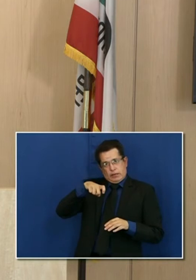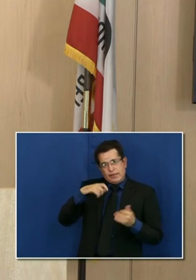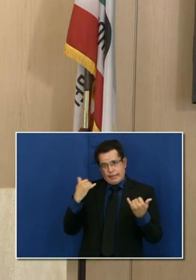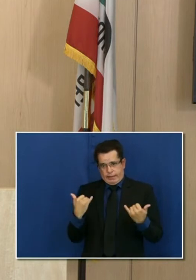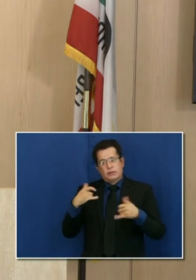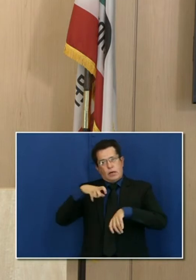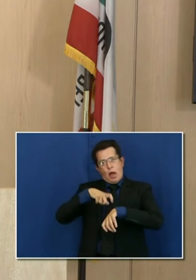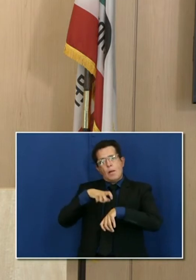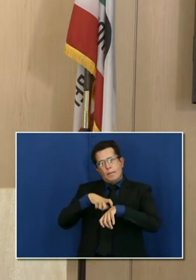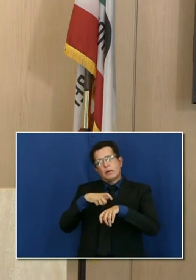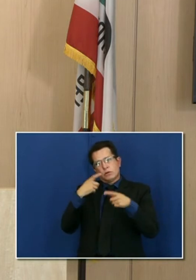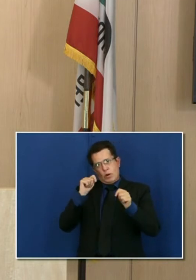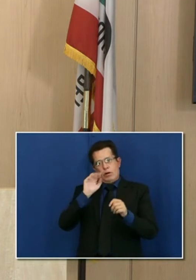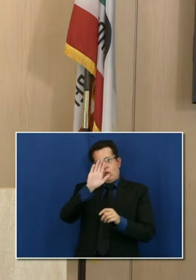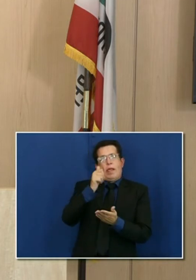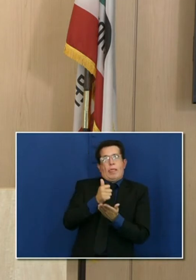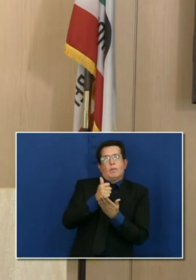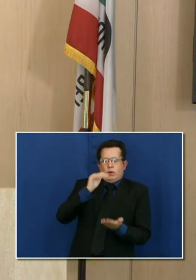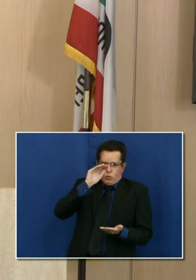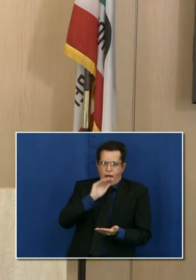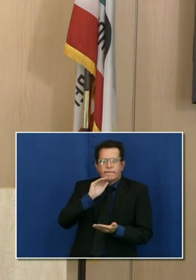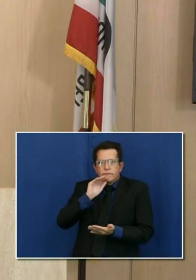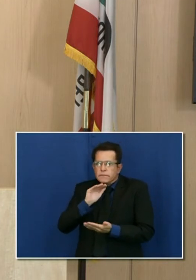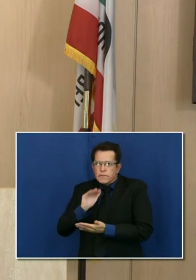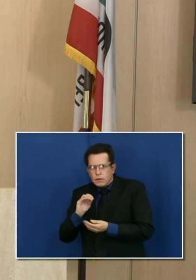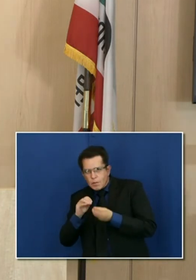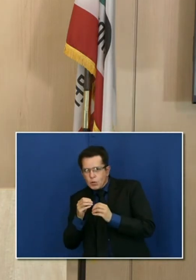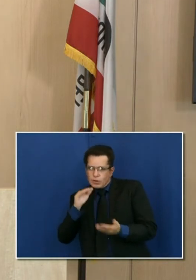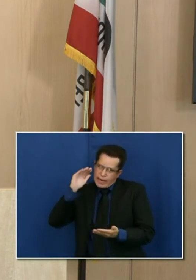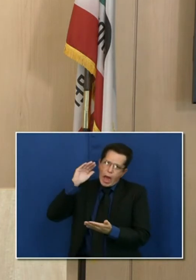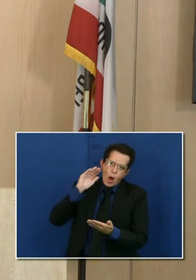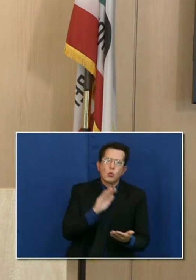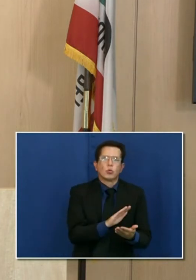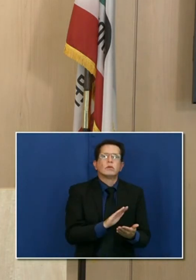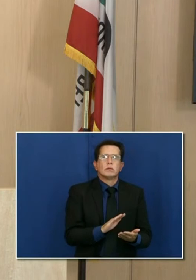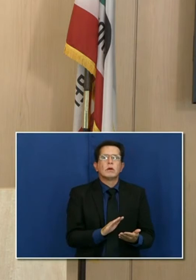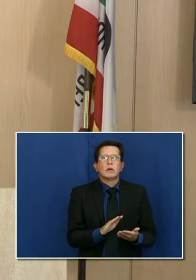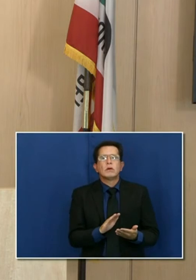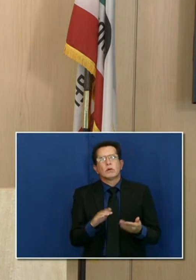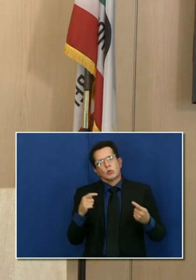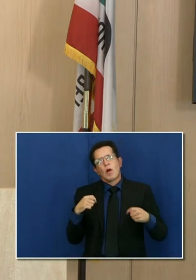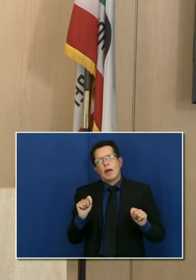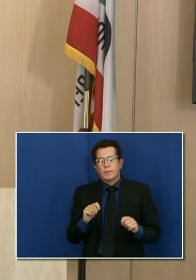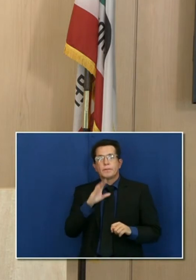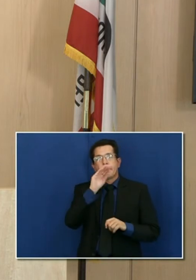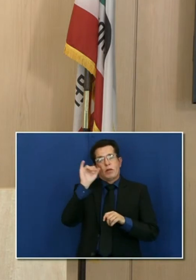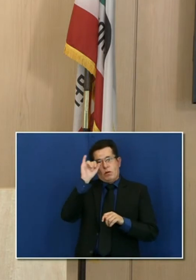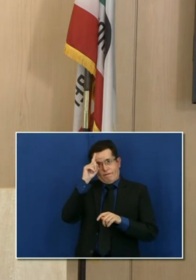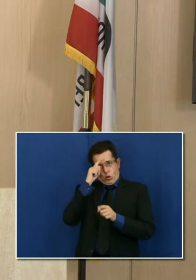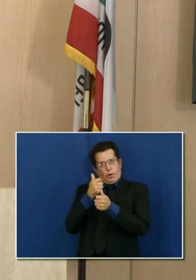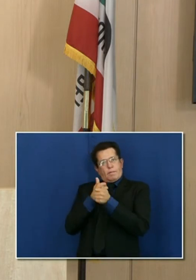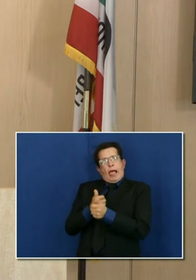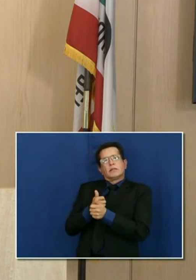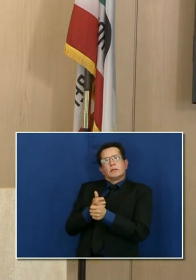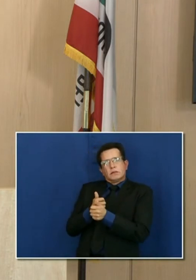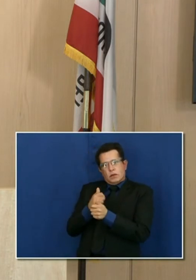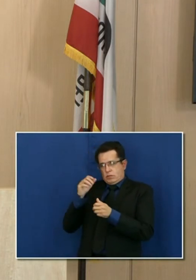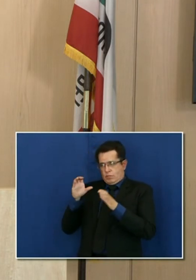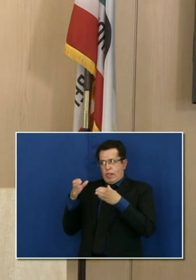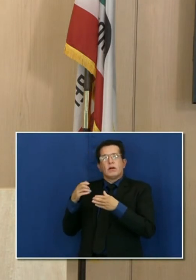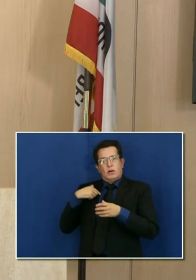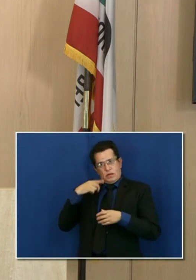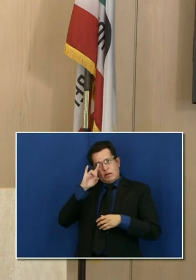time to drive our numbers back down. In terms of compliance, we have